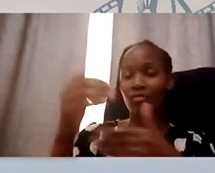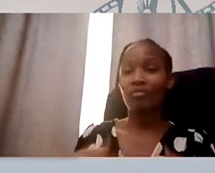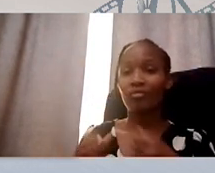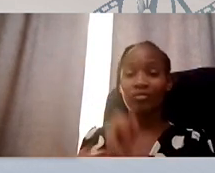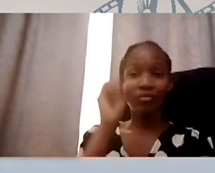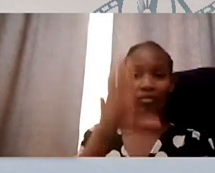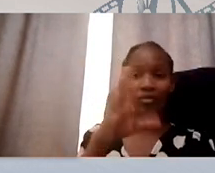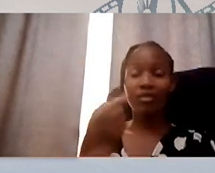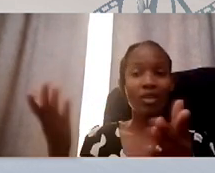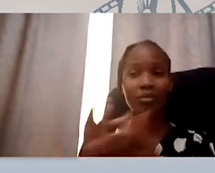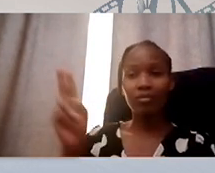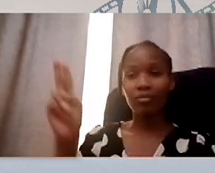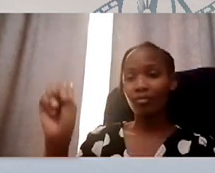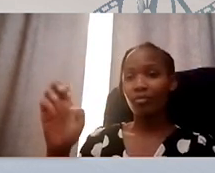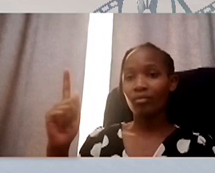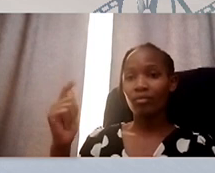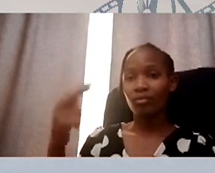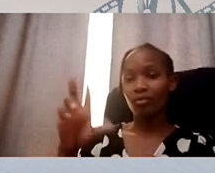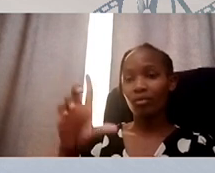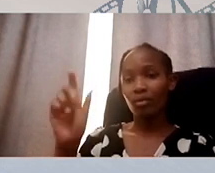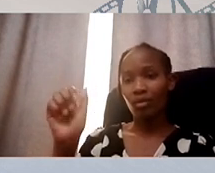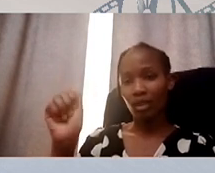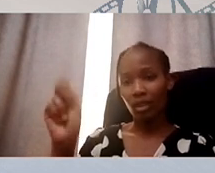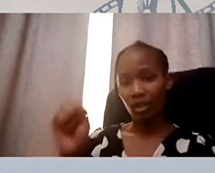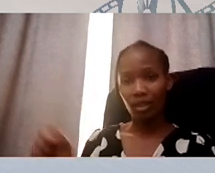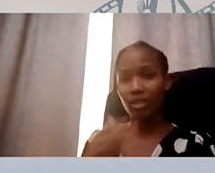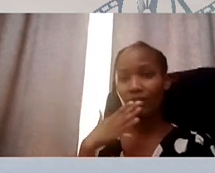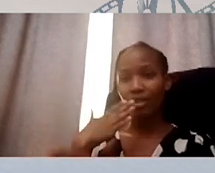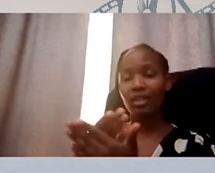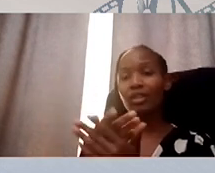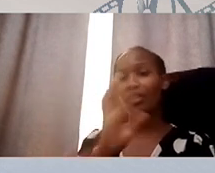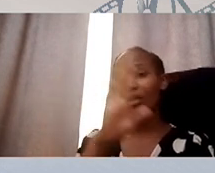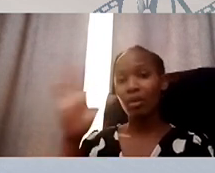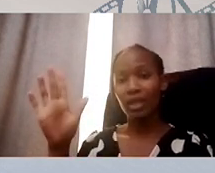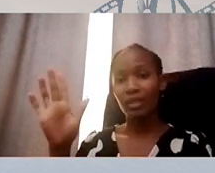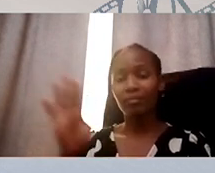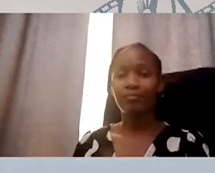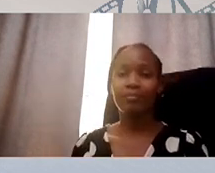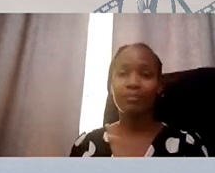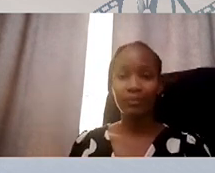Fixed. Thank you. Thank you.